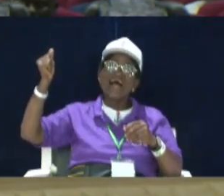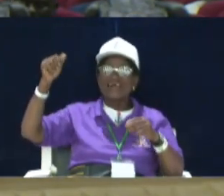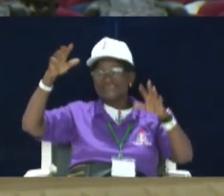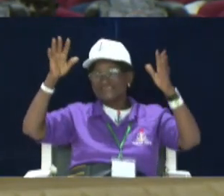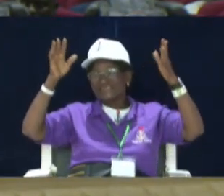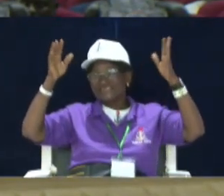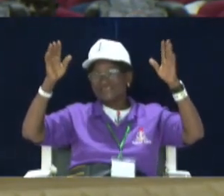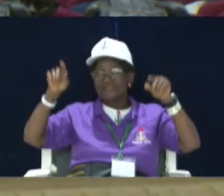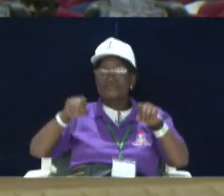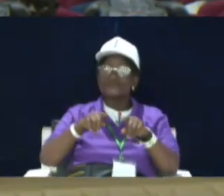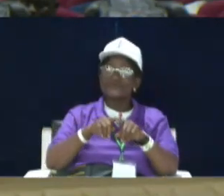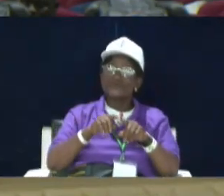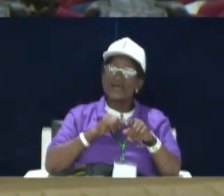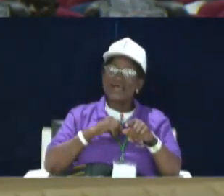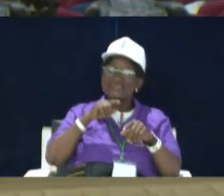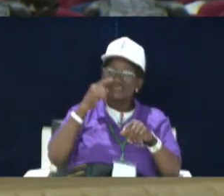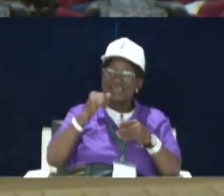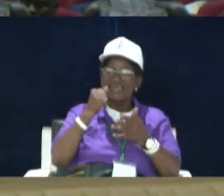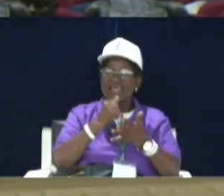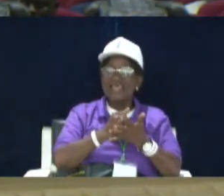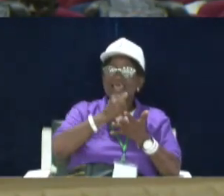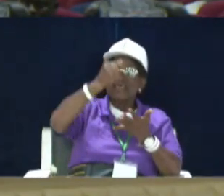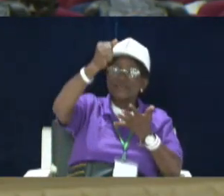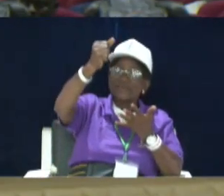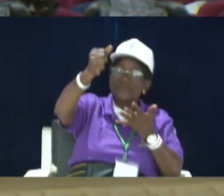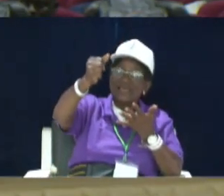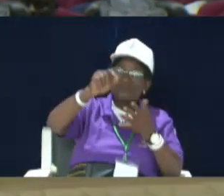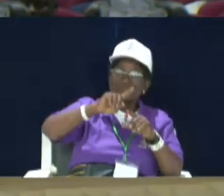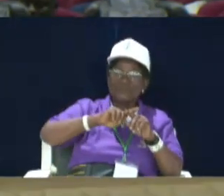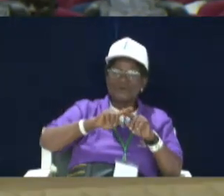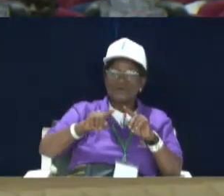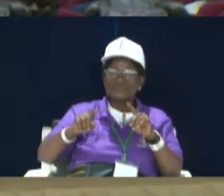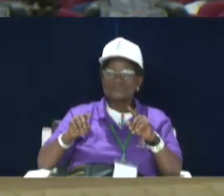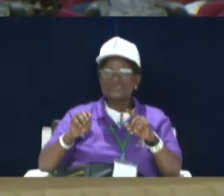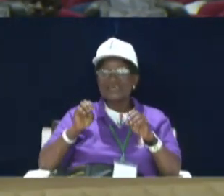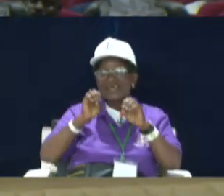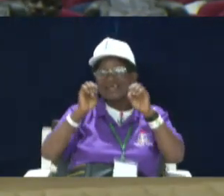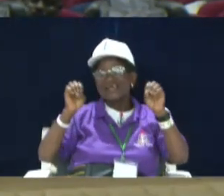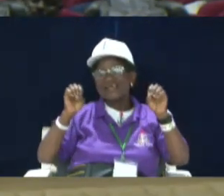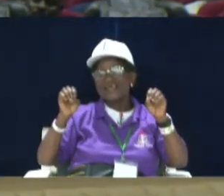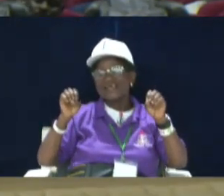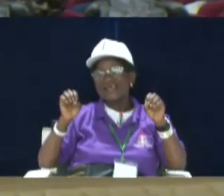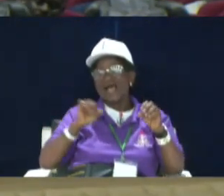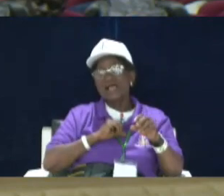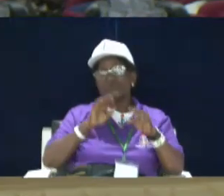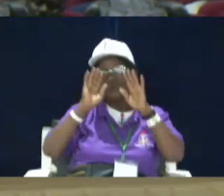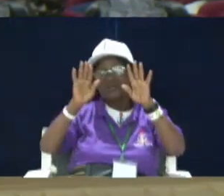So I said, amen, but I wonder how.